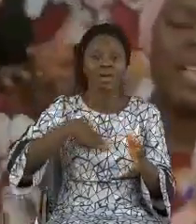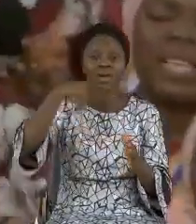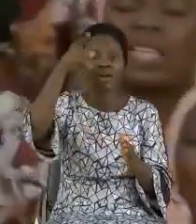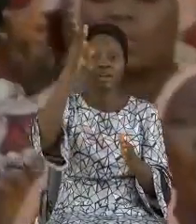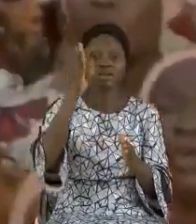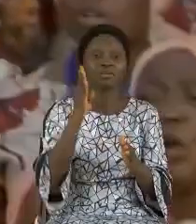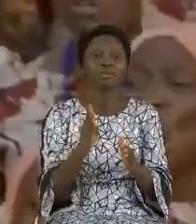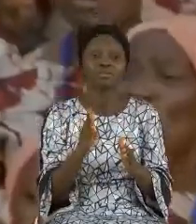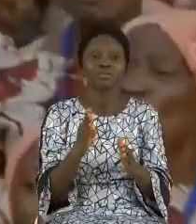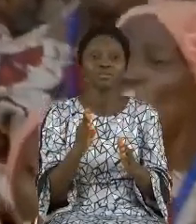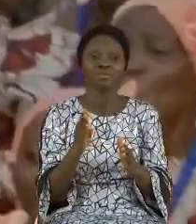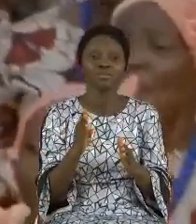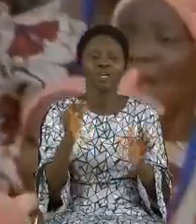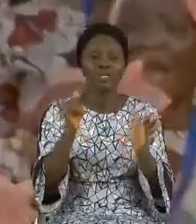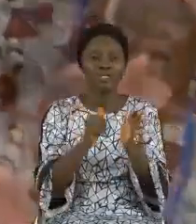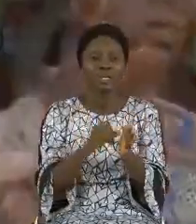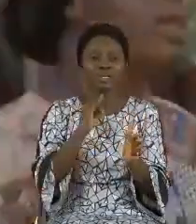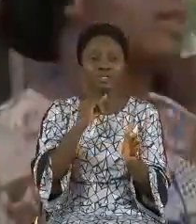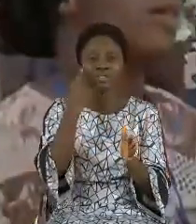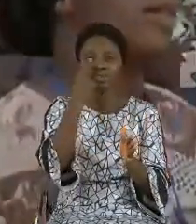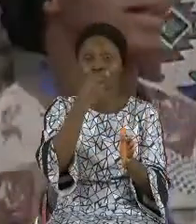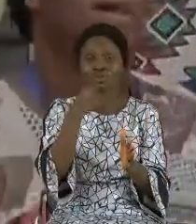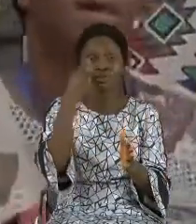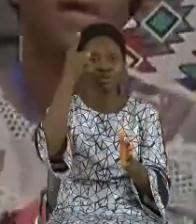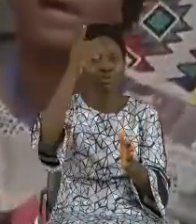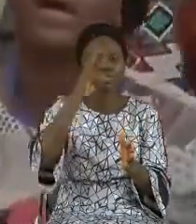that is who you